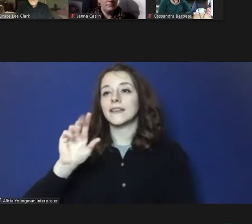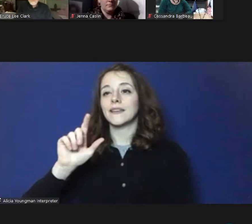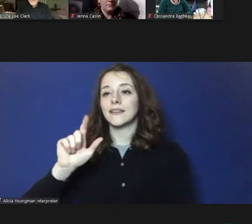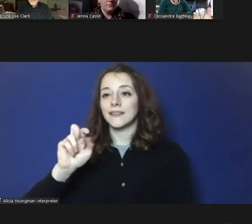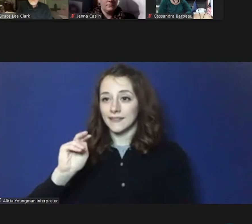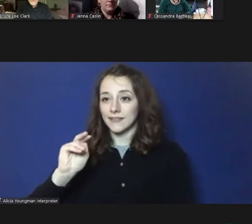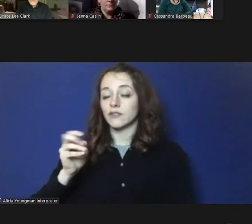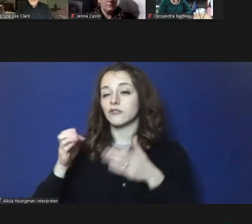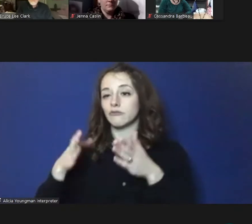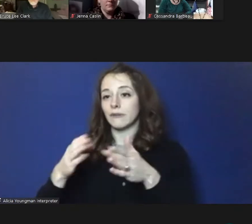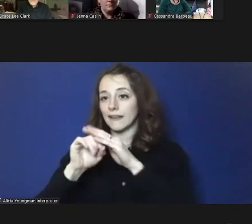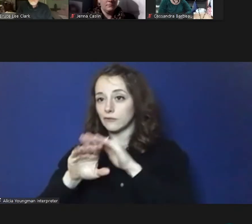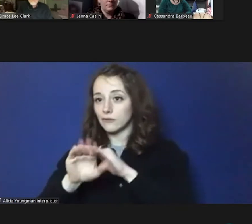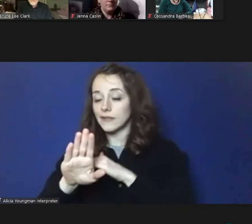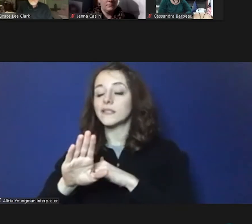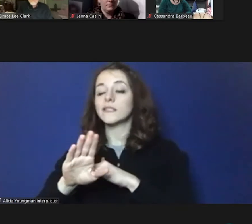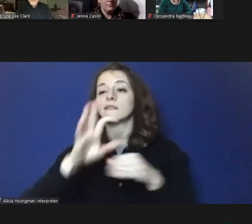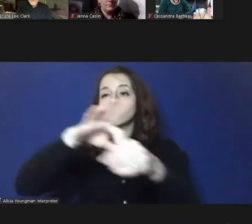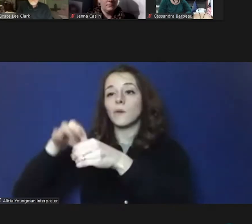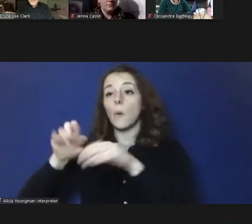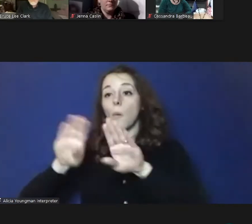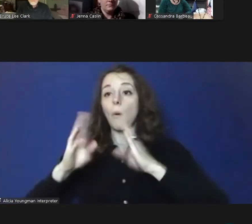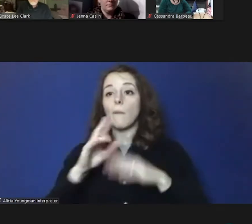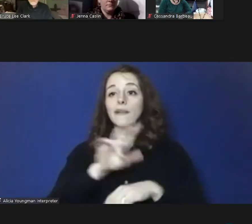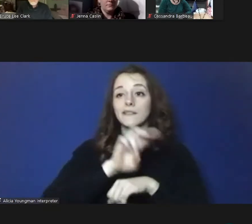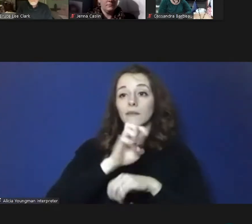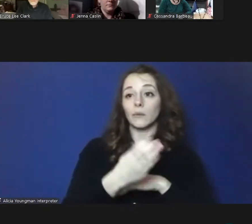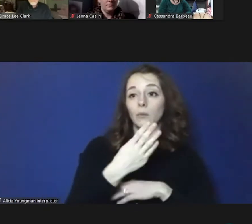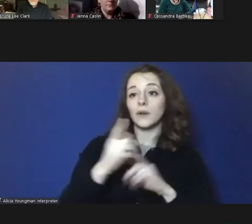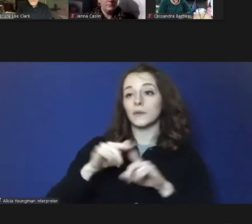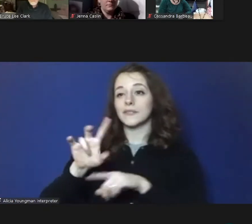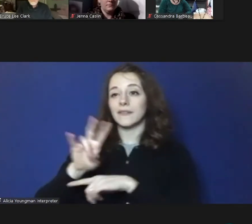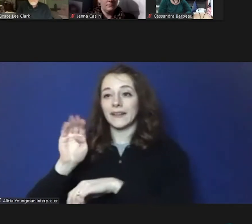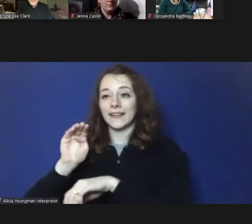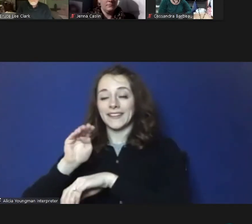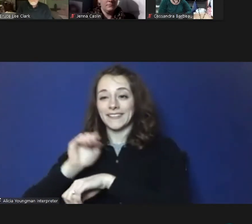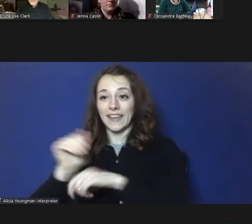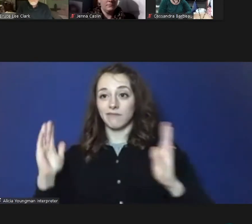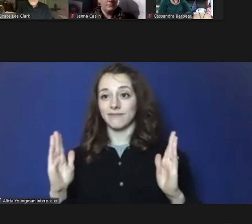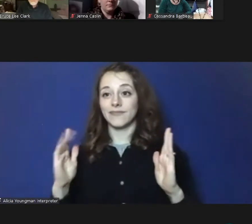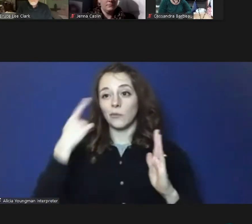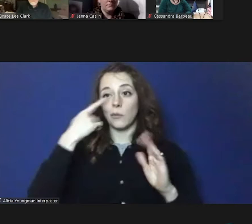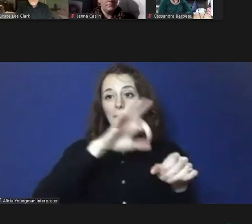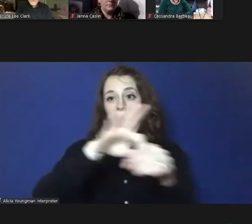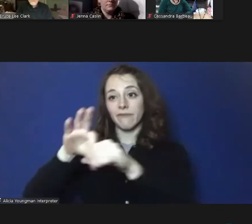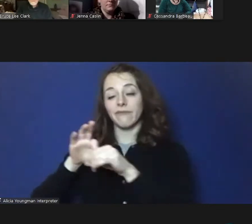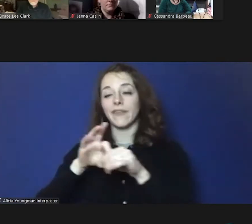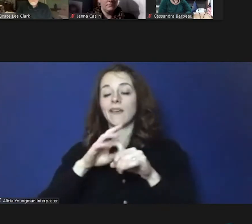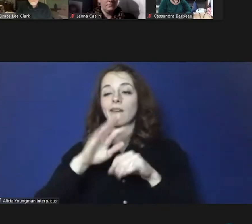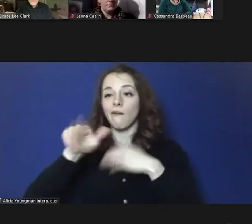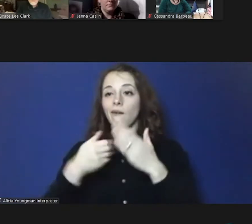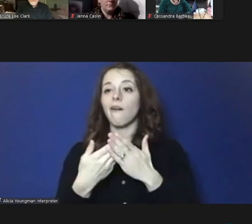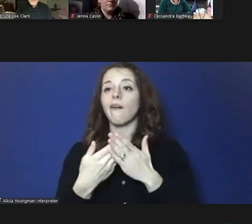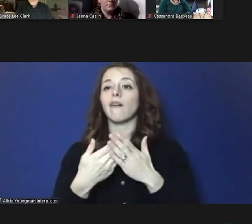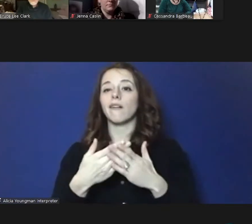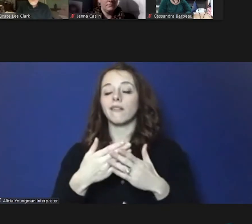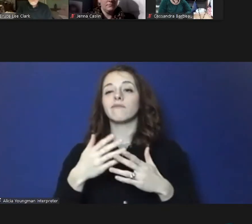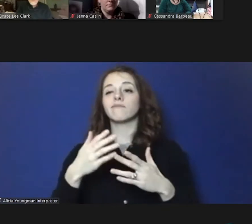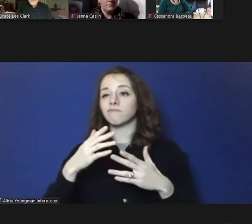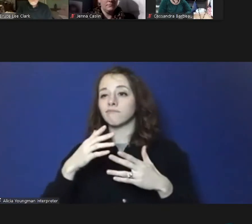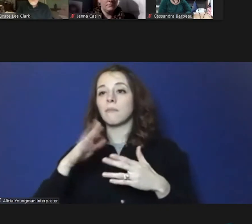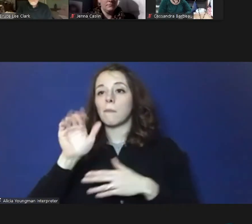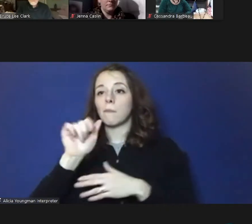The polls are open from 7 a.m. until 7 p.m. for the election of officers and voting on all ballot articles